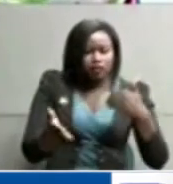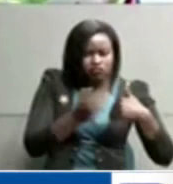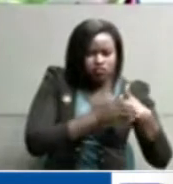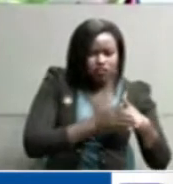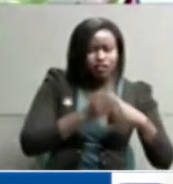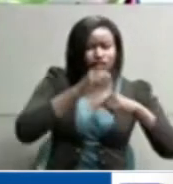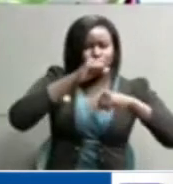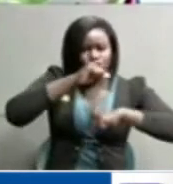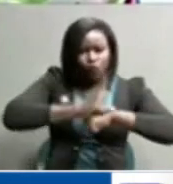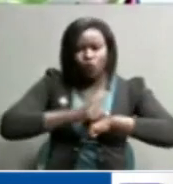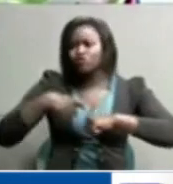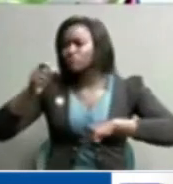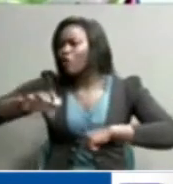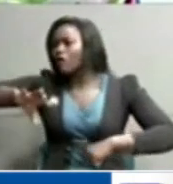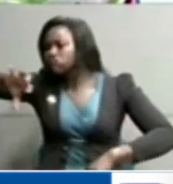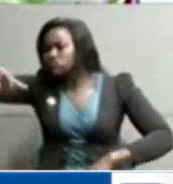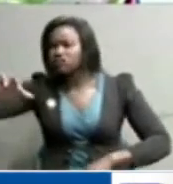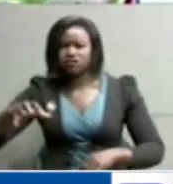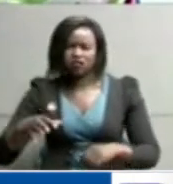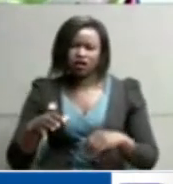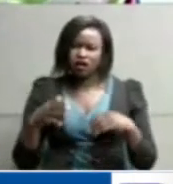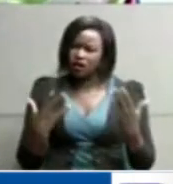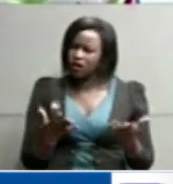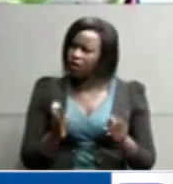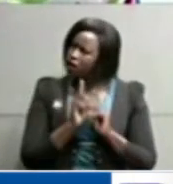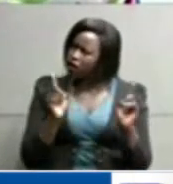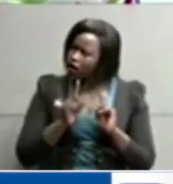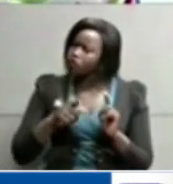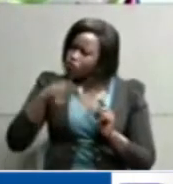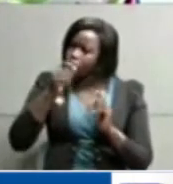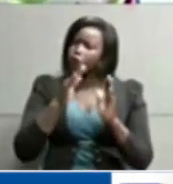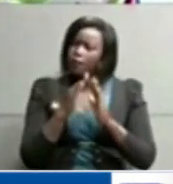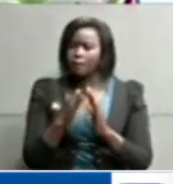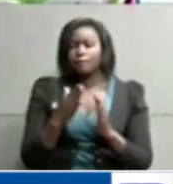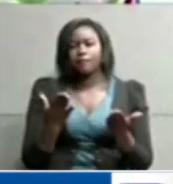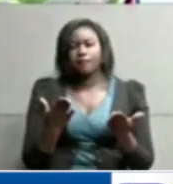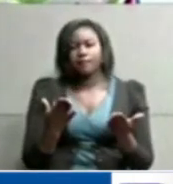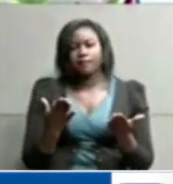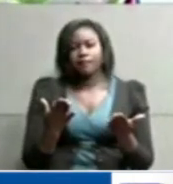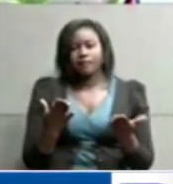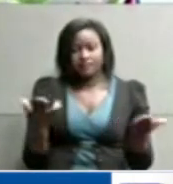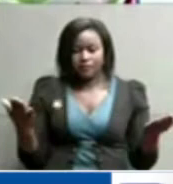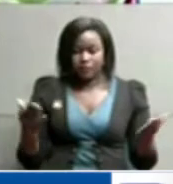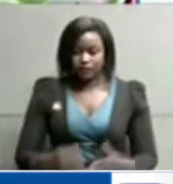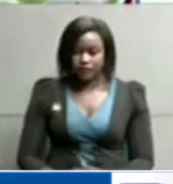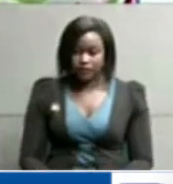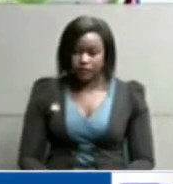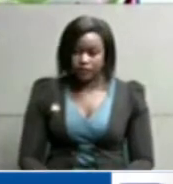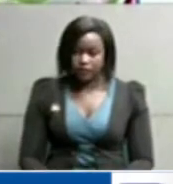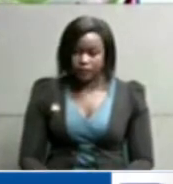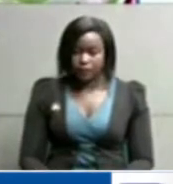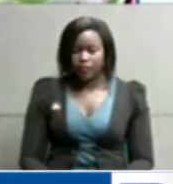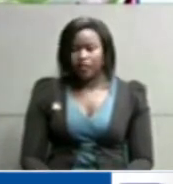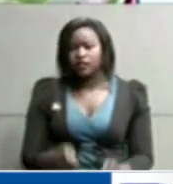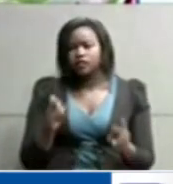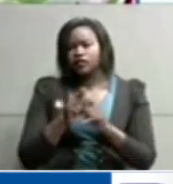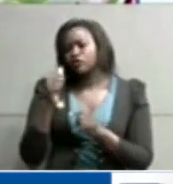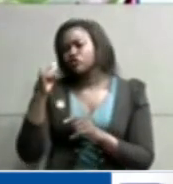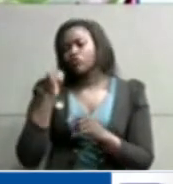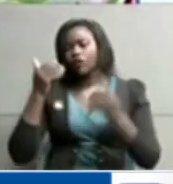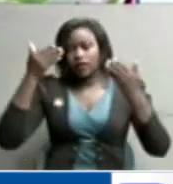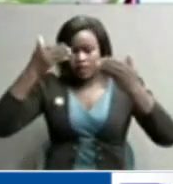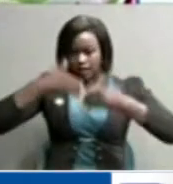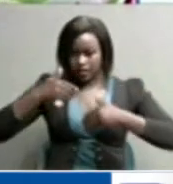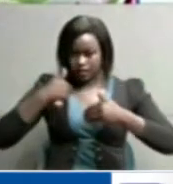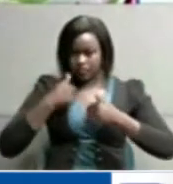That's not the address we sent you. And last night I was telling you